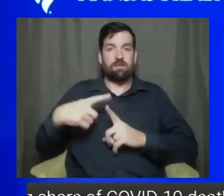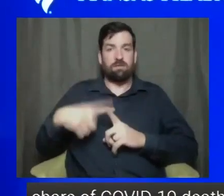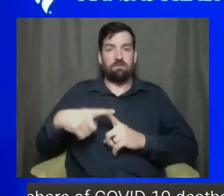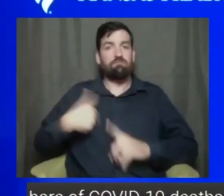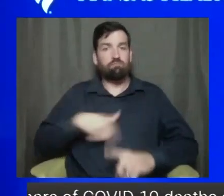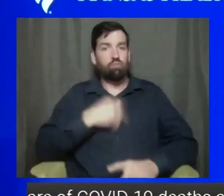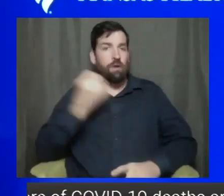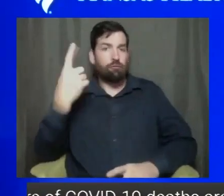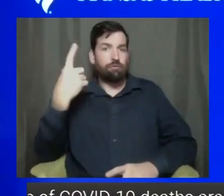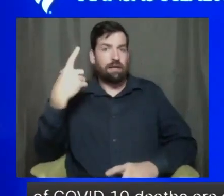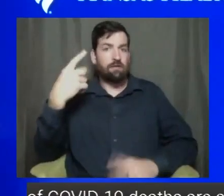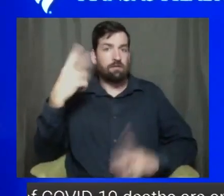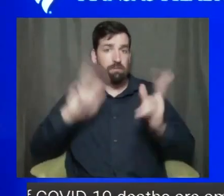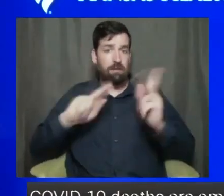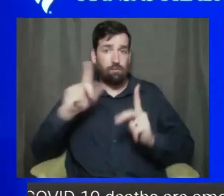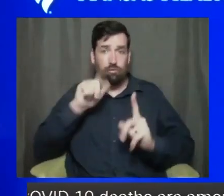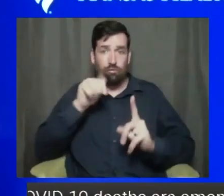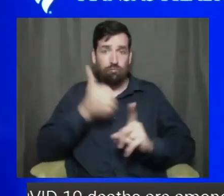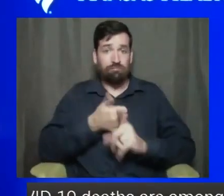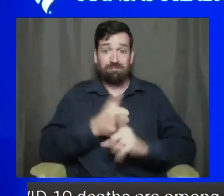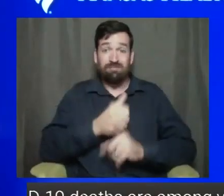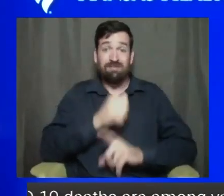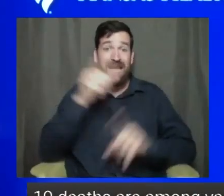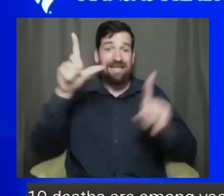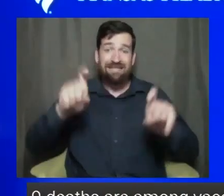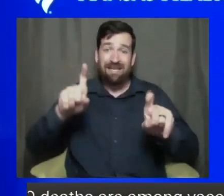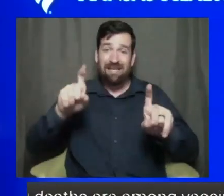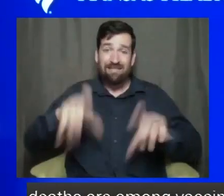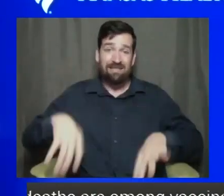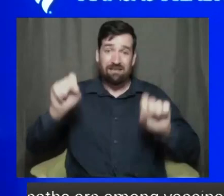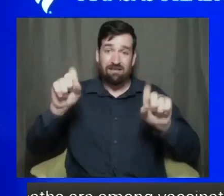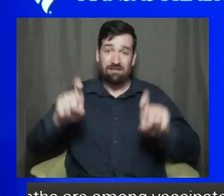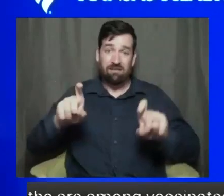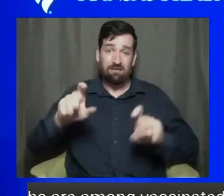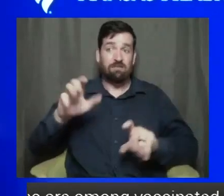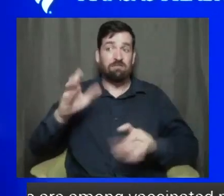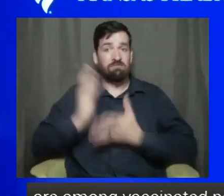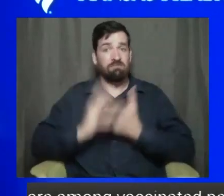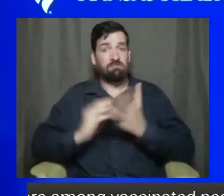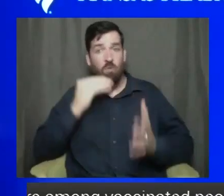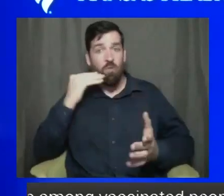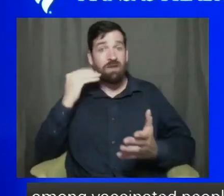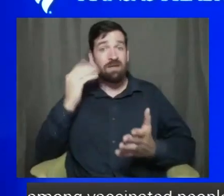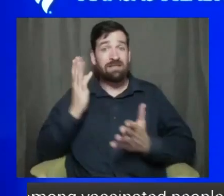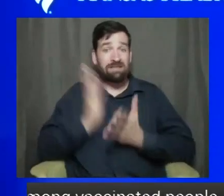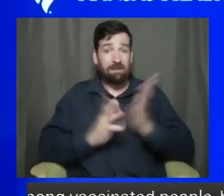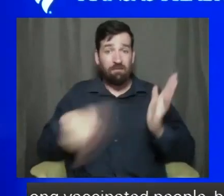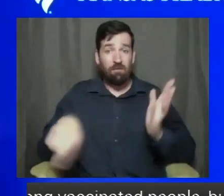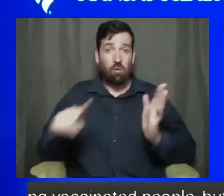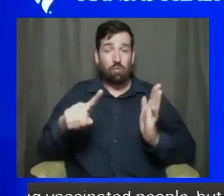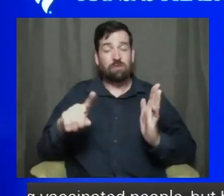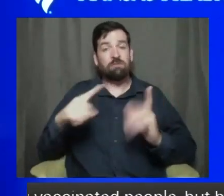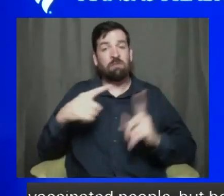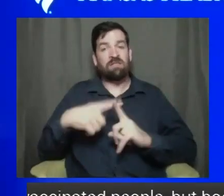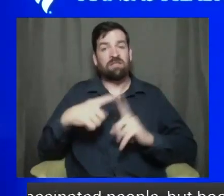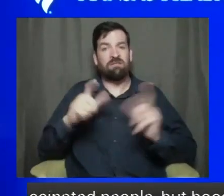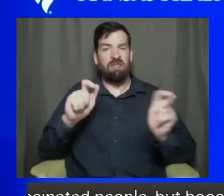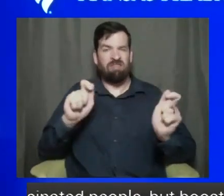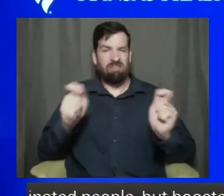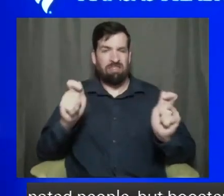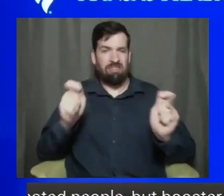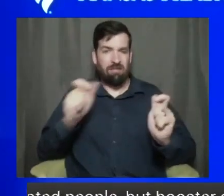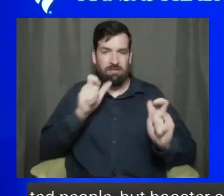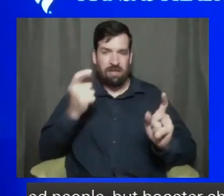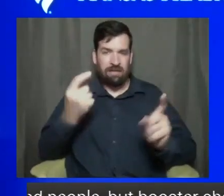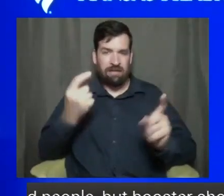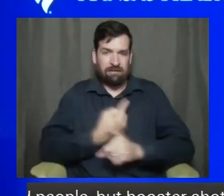are people who aren't testing, who are testing at home. And so some of those numbers can be skewed. That positivity rate can be skewed just